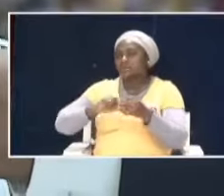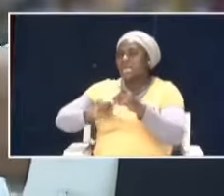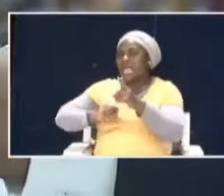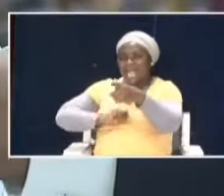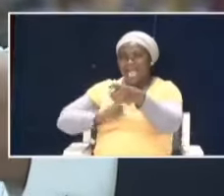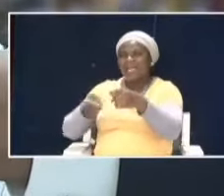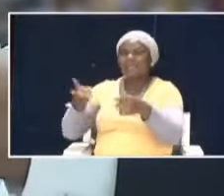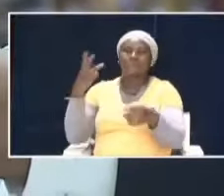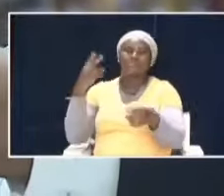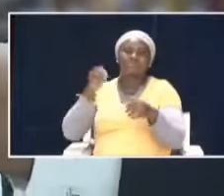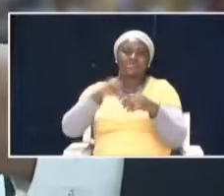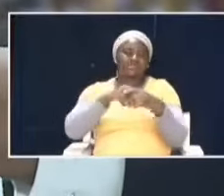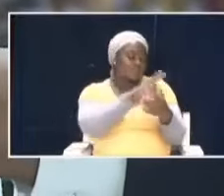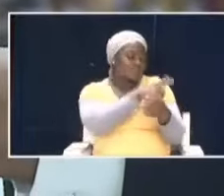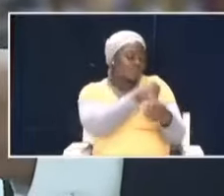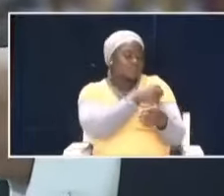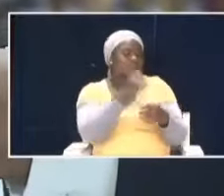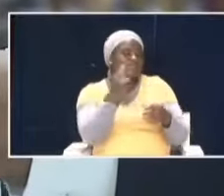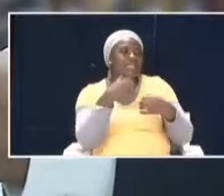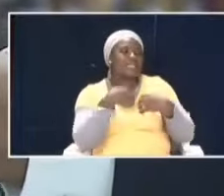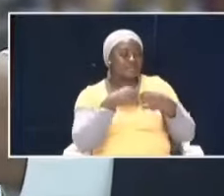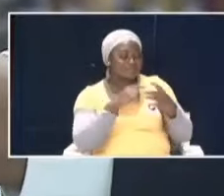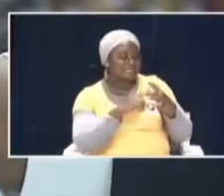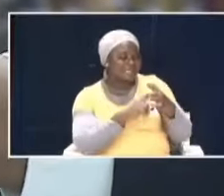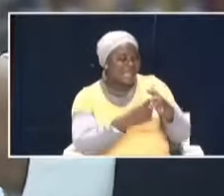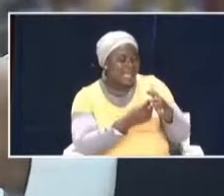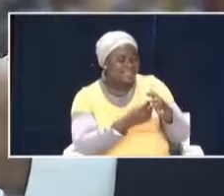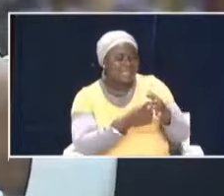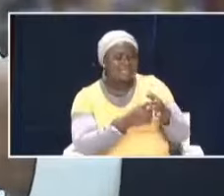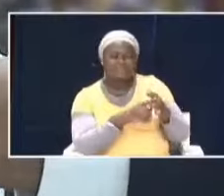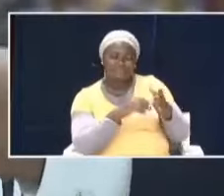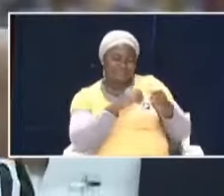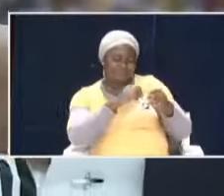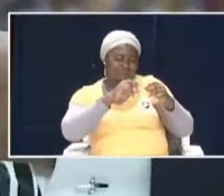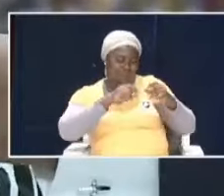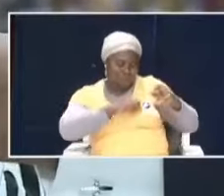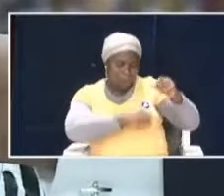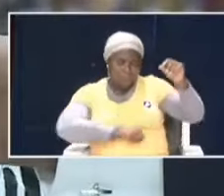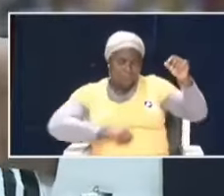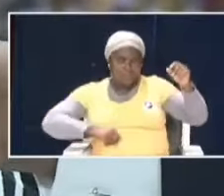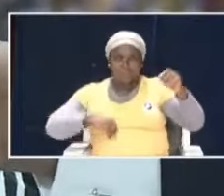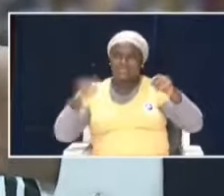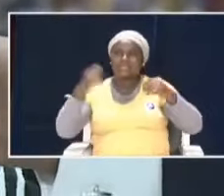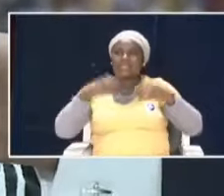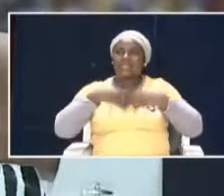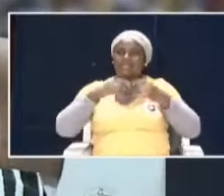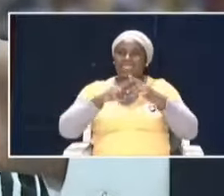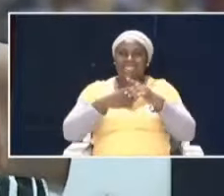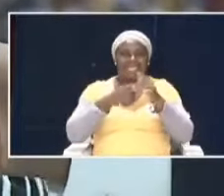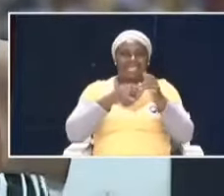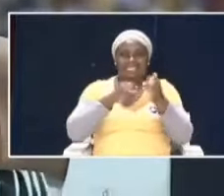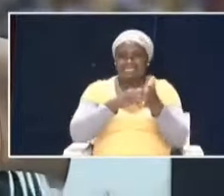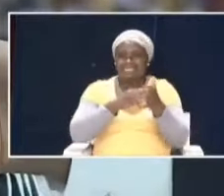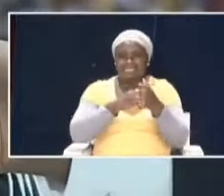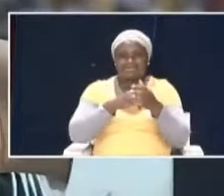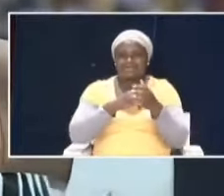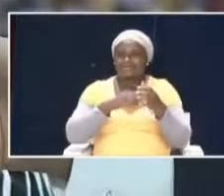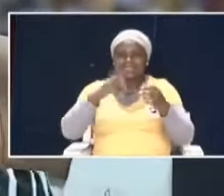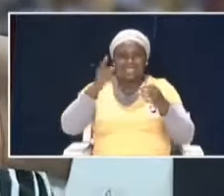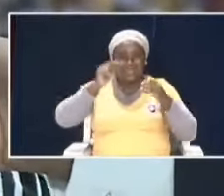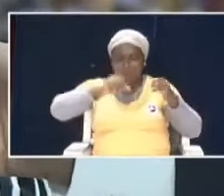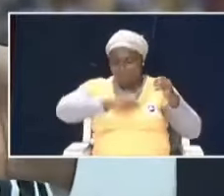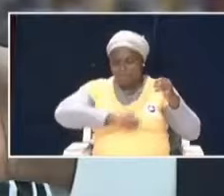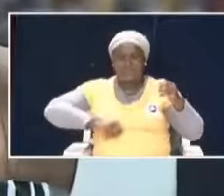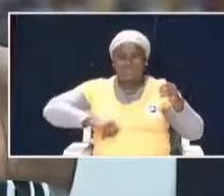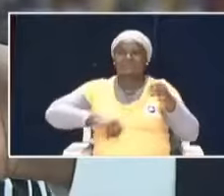have started that surgery quite all right. They have started on it. But